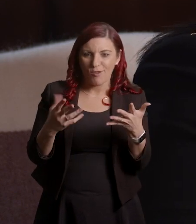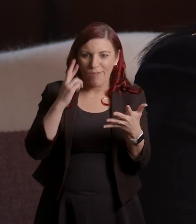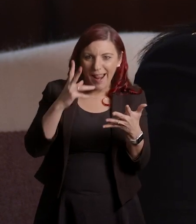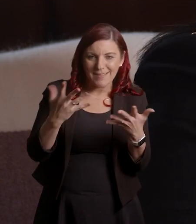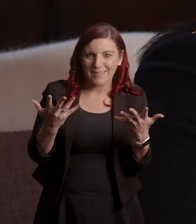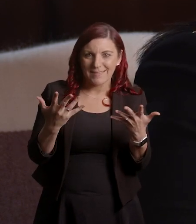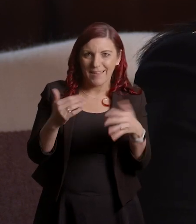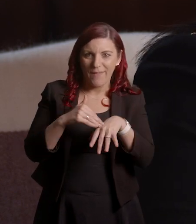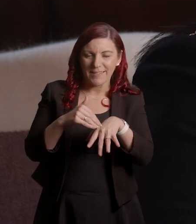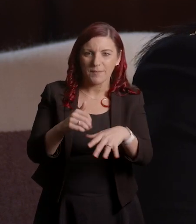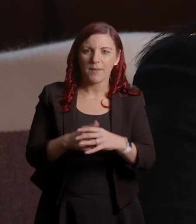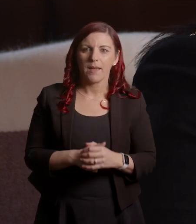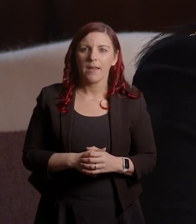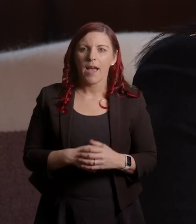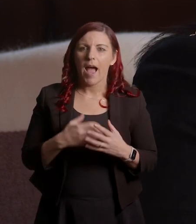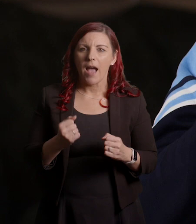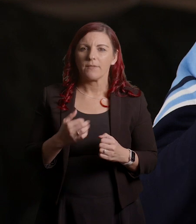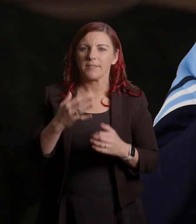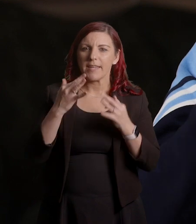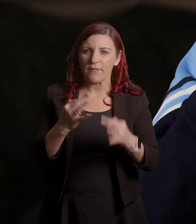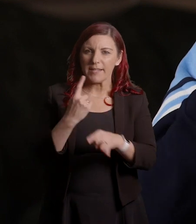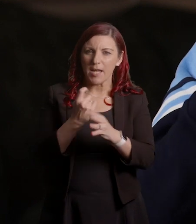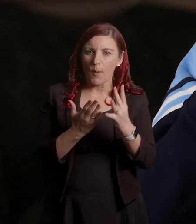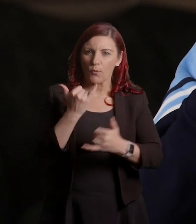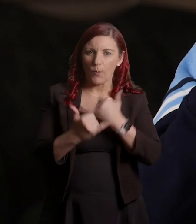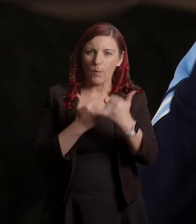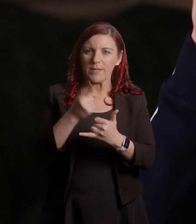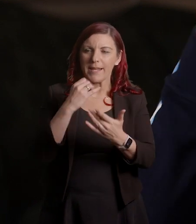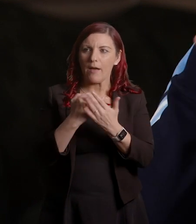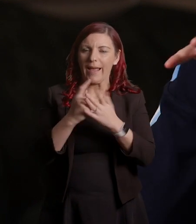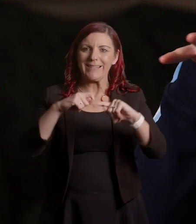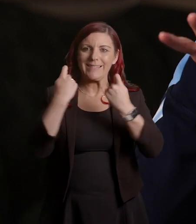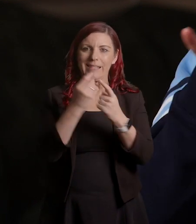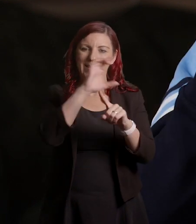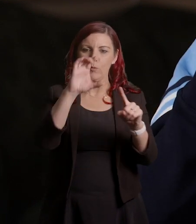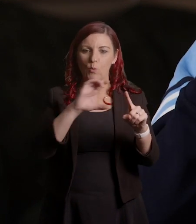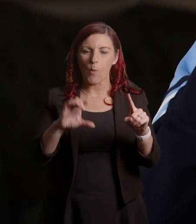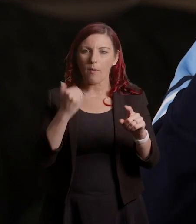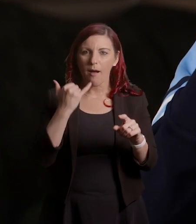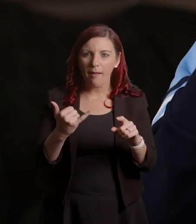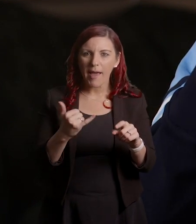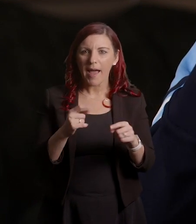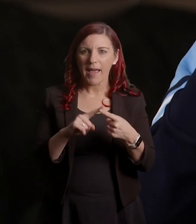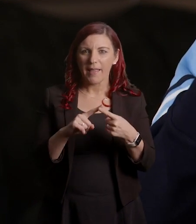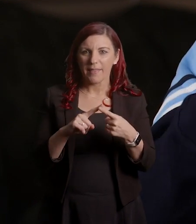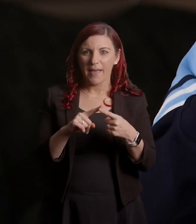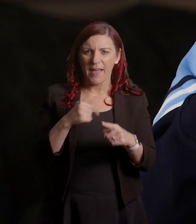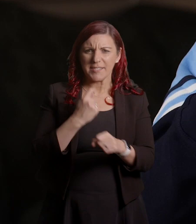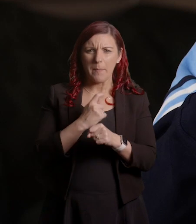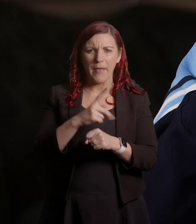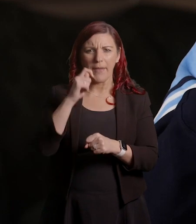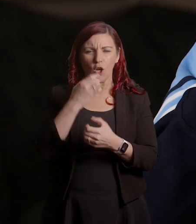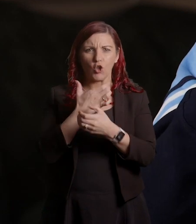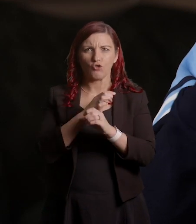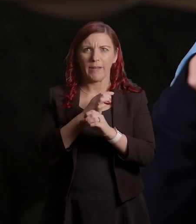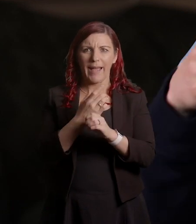won? There was actually moments during the year when we had like a team Zoom call, and at that stage the country had